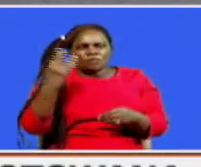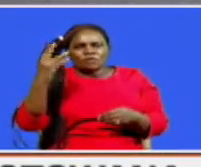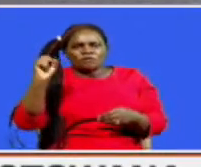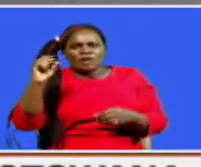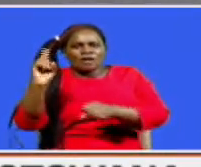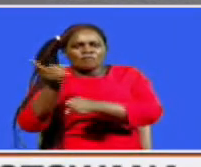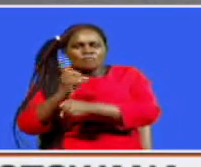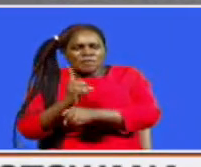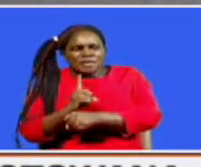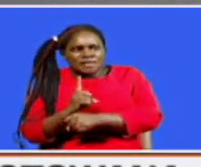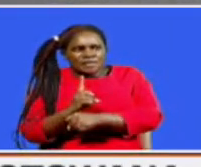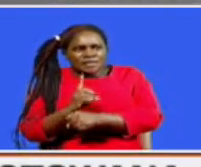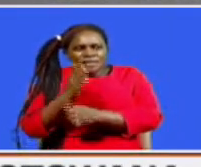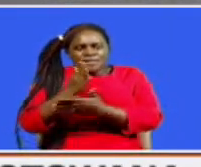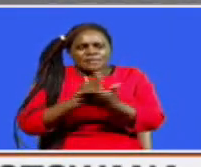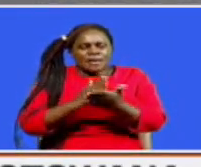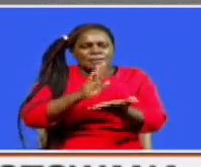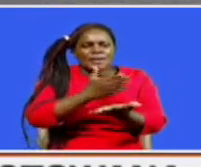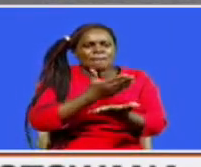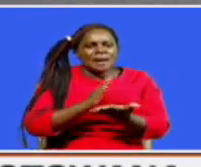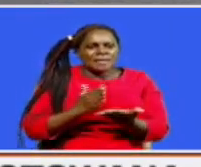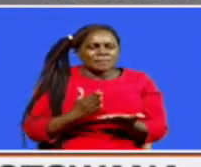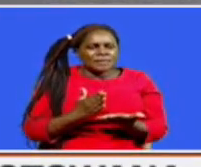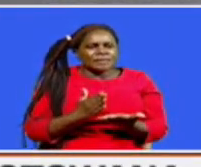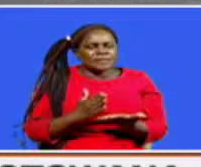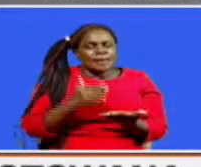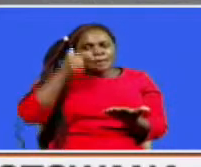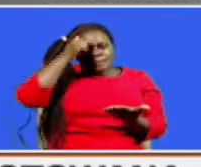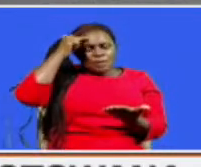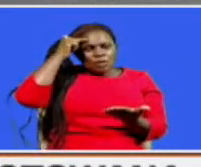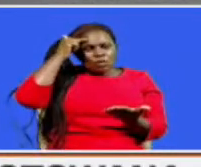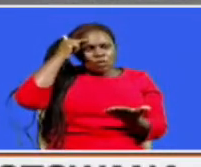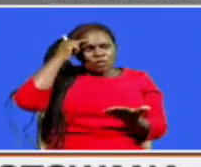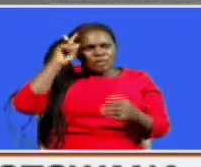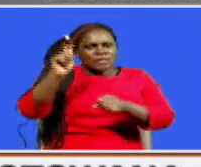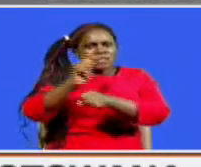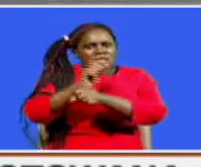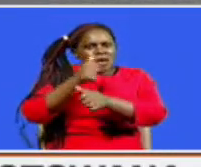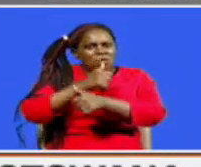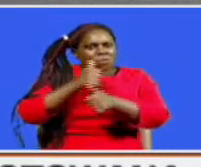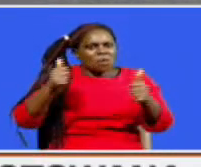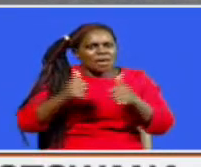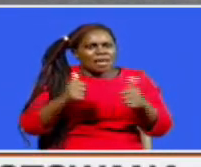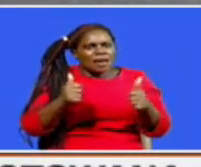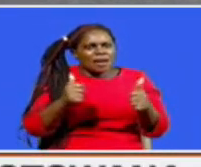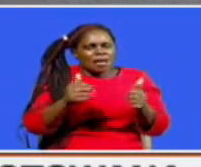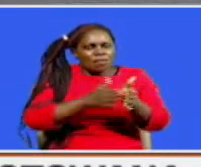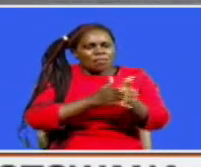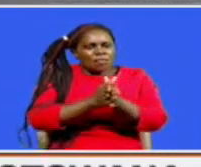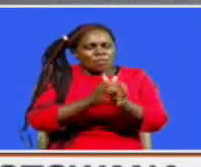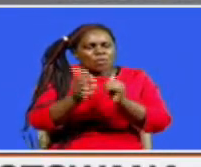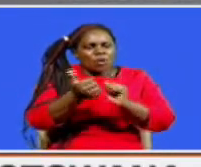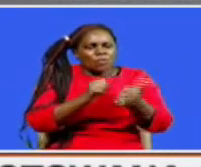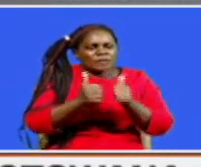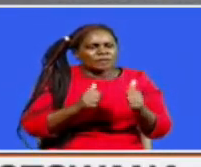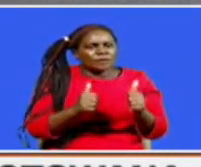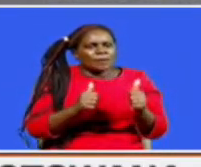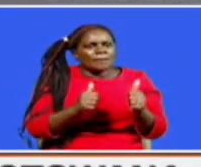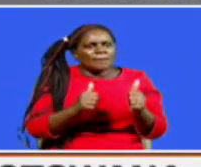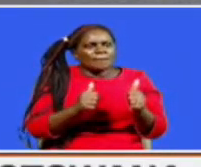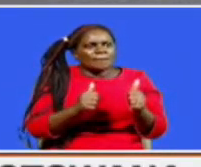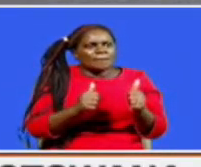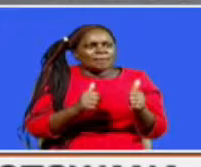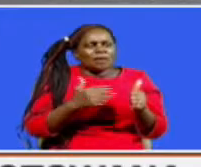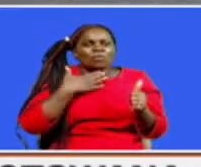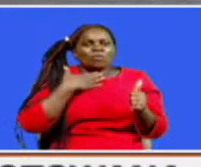minutes, especially in some departments, because they all trained well, they were all ready for the match. And we